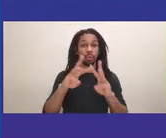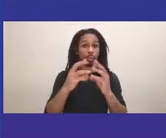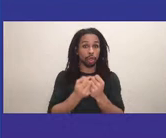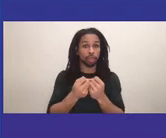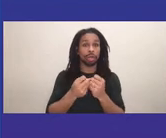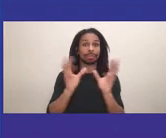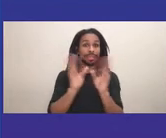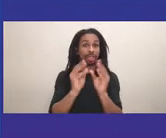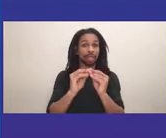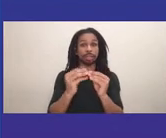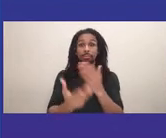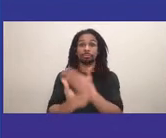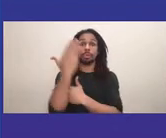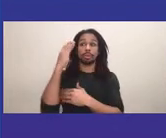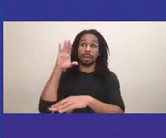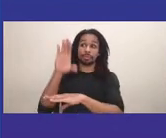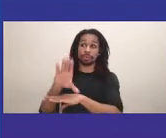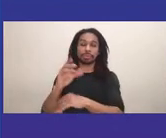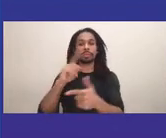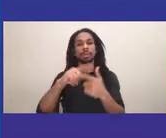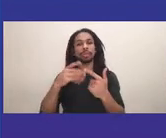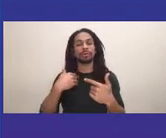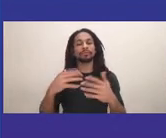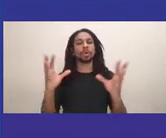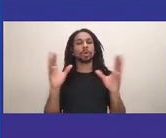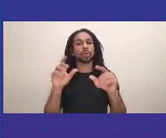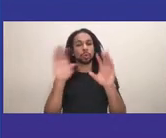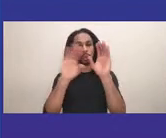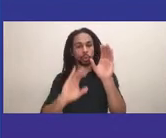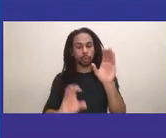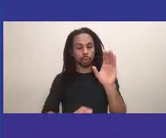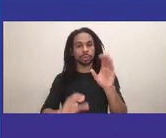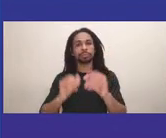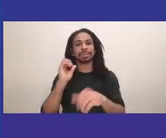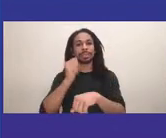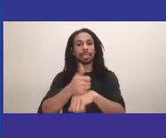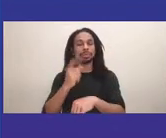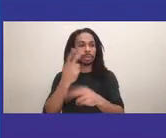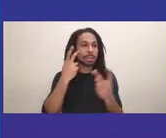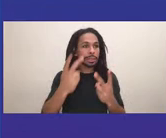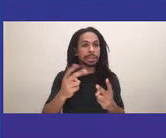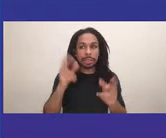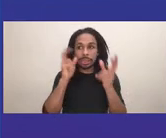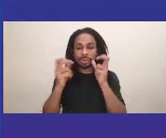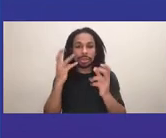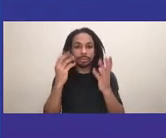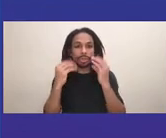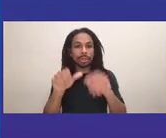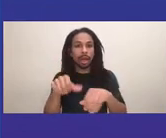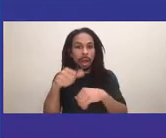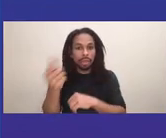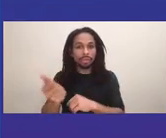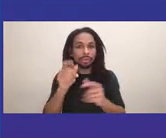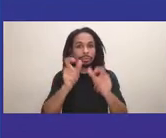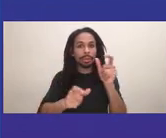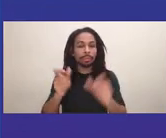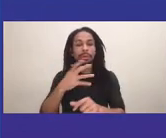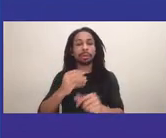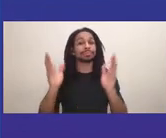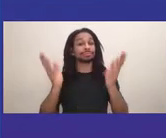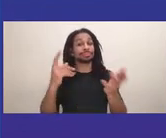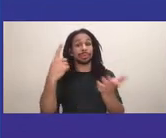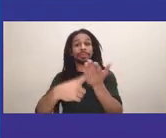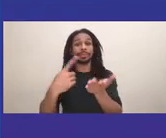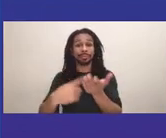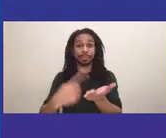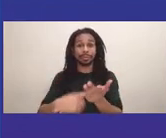and then you get to meet in a Zoom meeting setting where you can see and hear and experience other people and talk about what you've experienced,